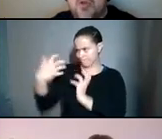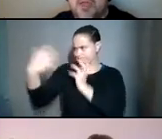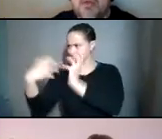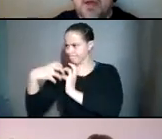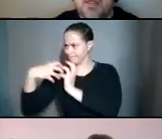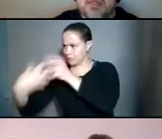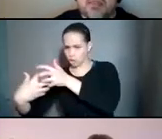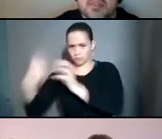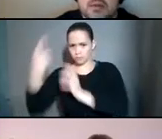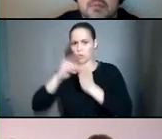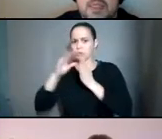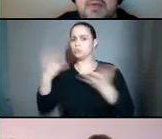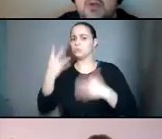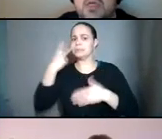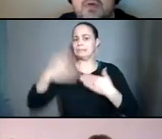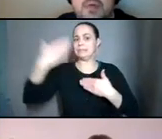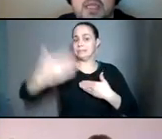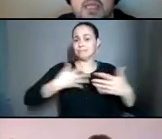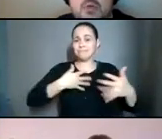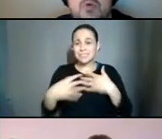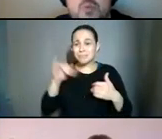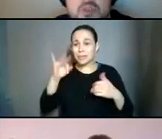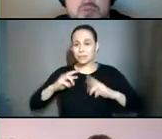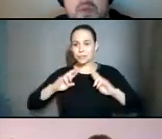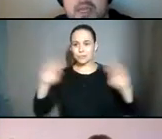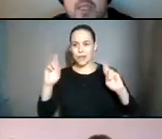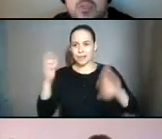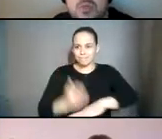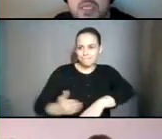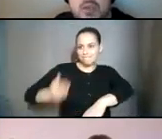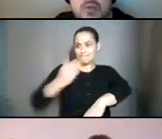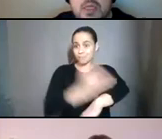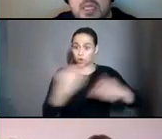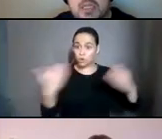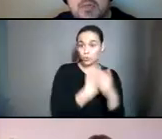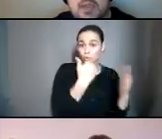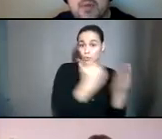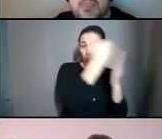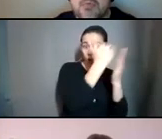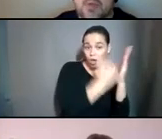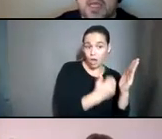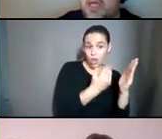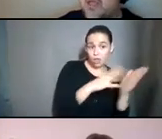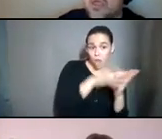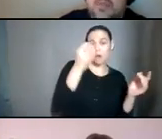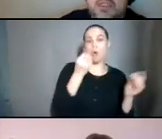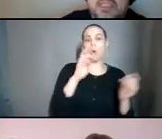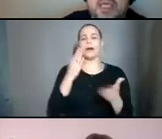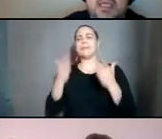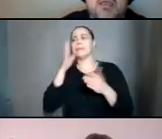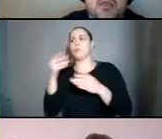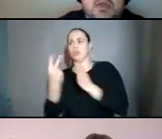pathway, whether they're ready to take that skill up a notch or go back to some previous unfinished learning. The adaptive